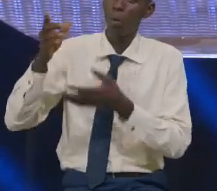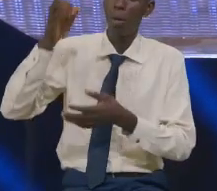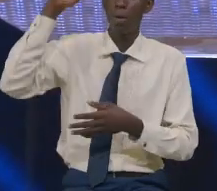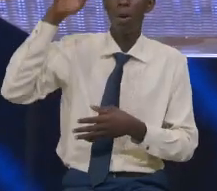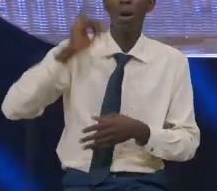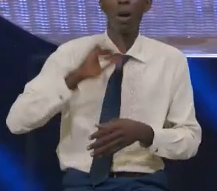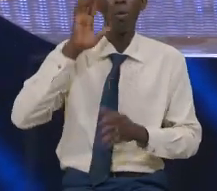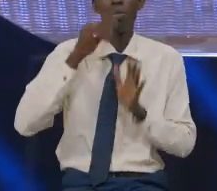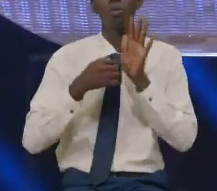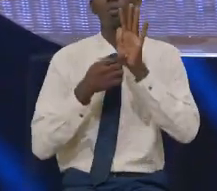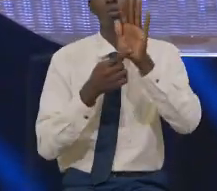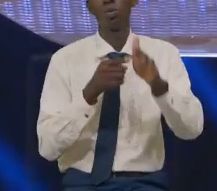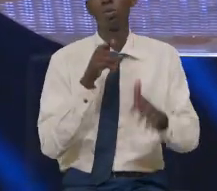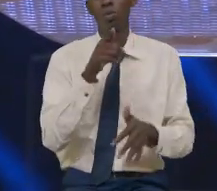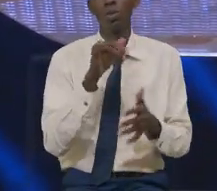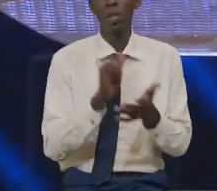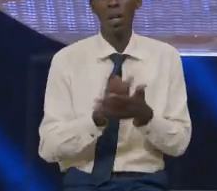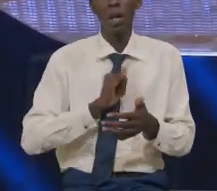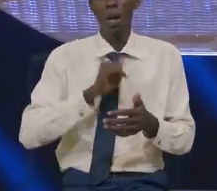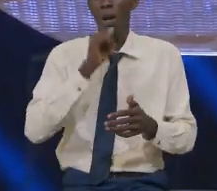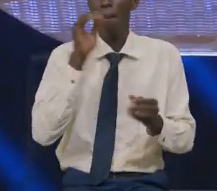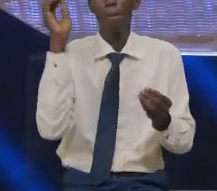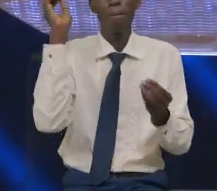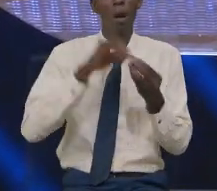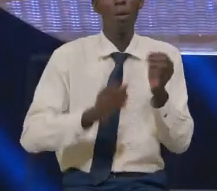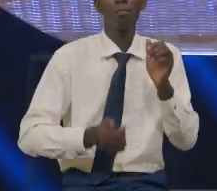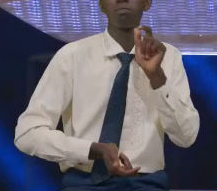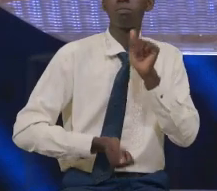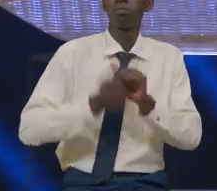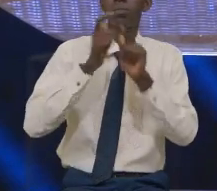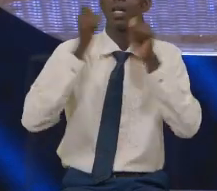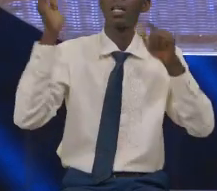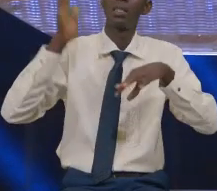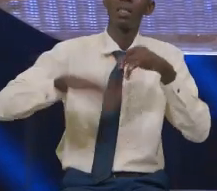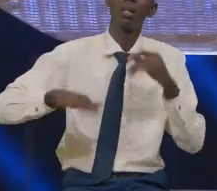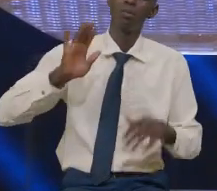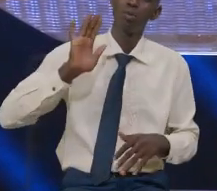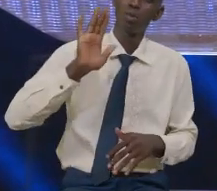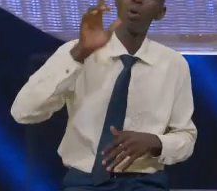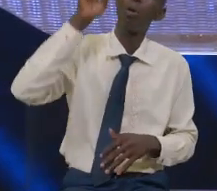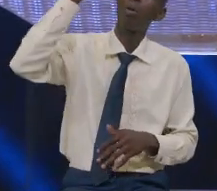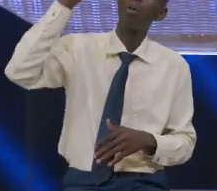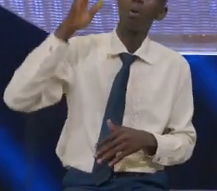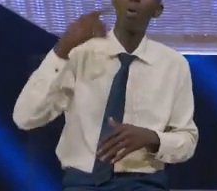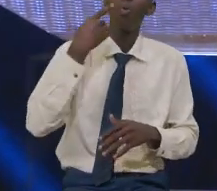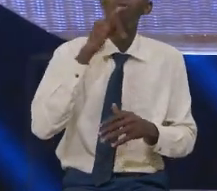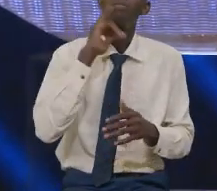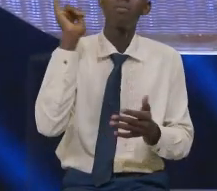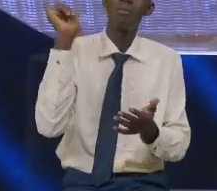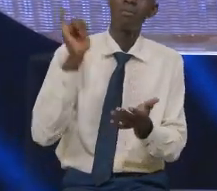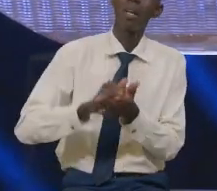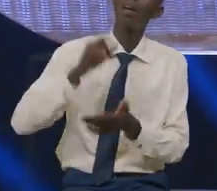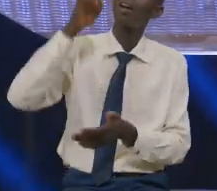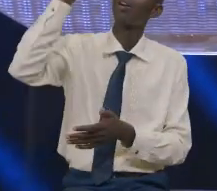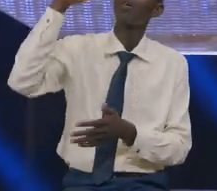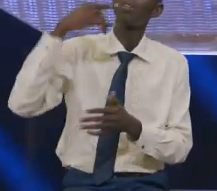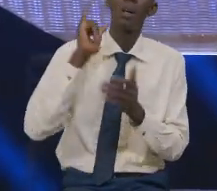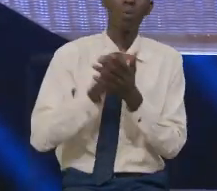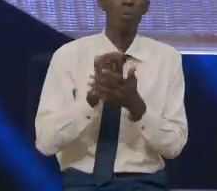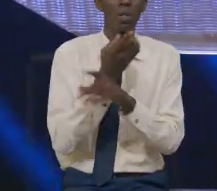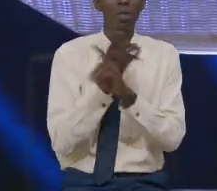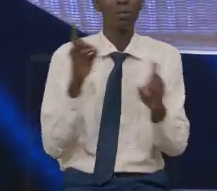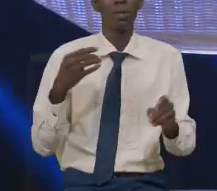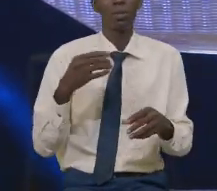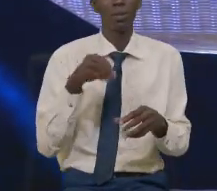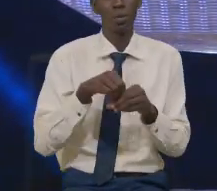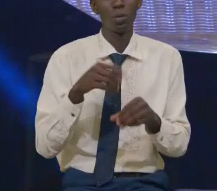greater than that, your God. Who is the God that will deliver you out of my hand? And you say you believe